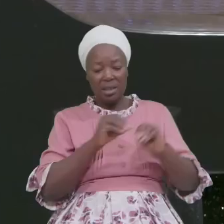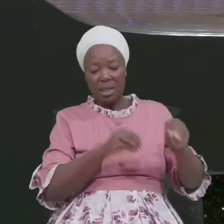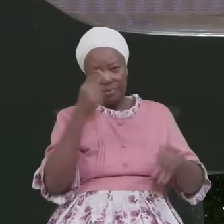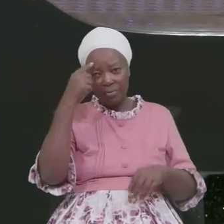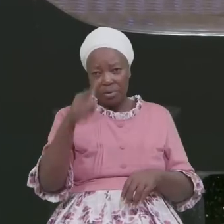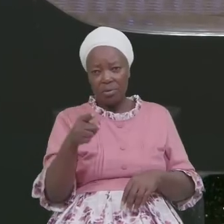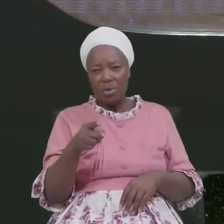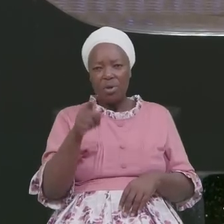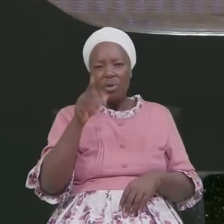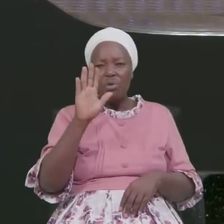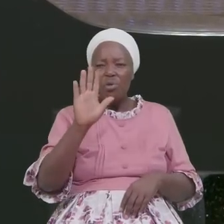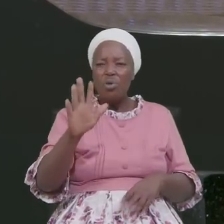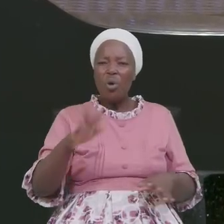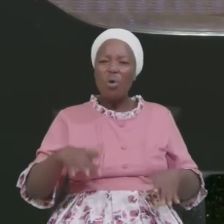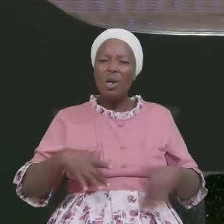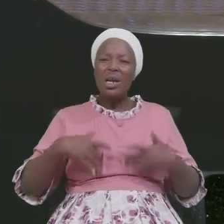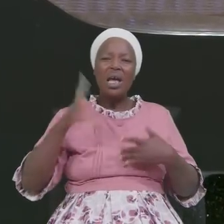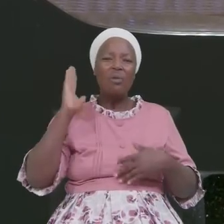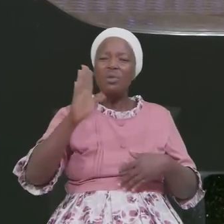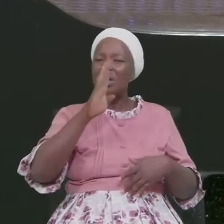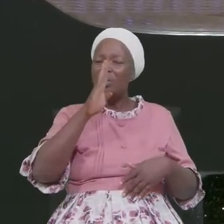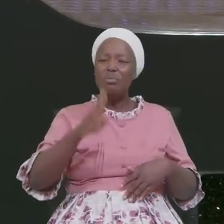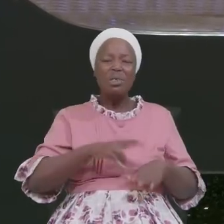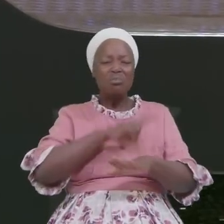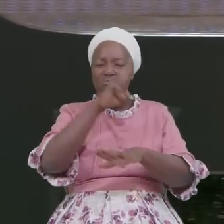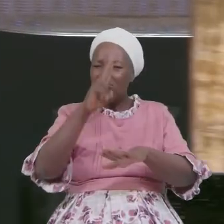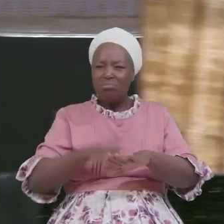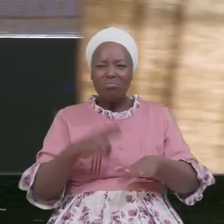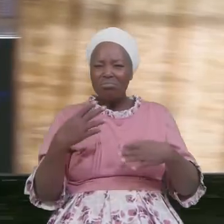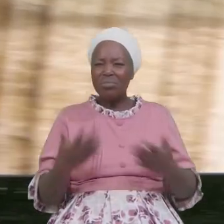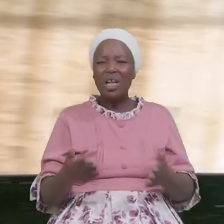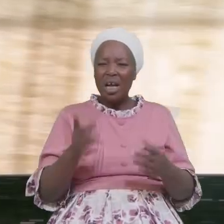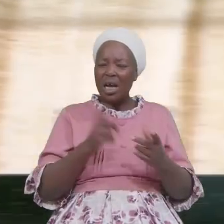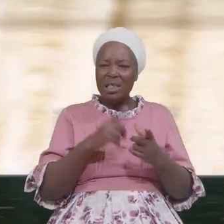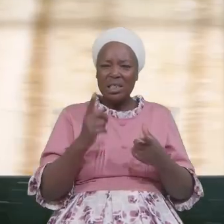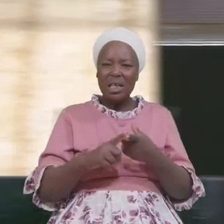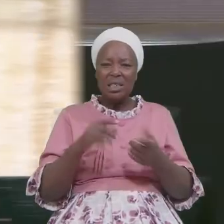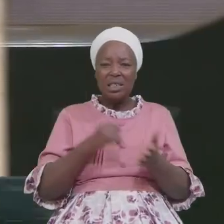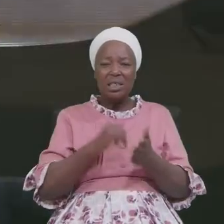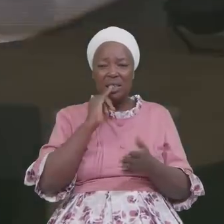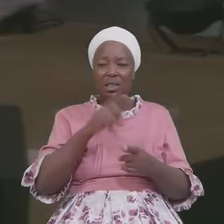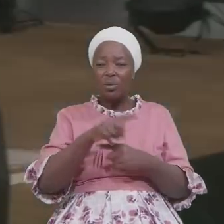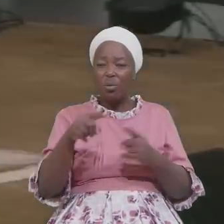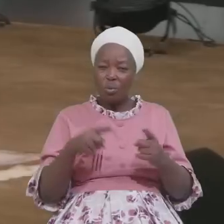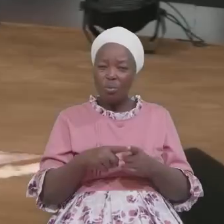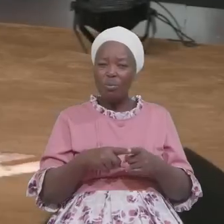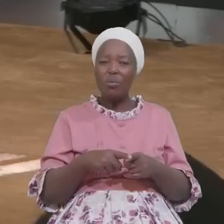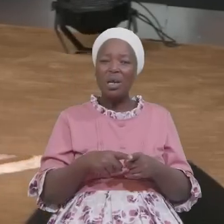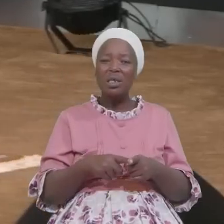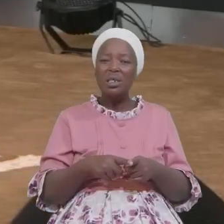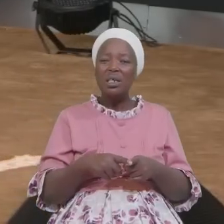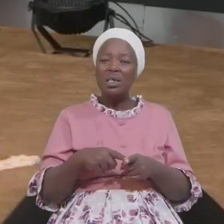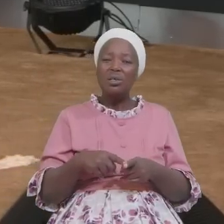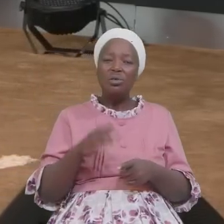Your life will be ordinary. It is when you hold on. It is when